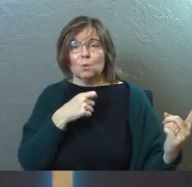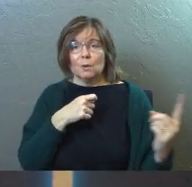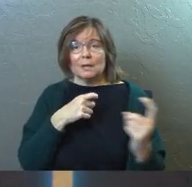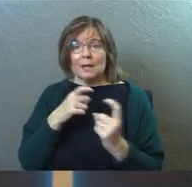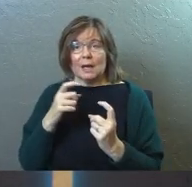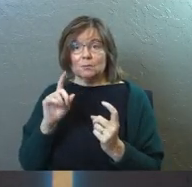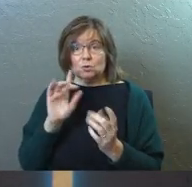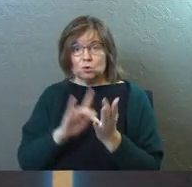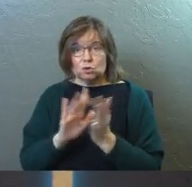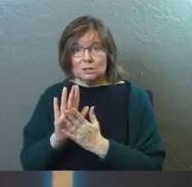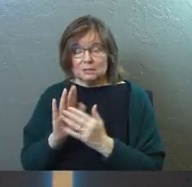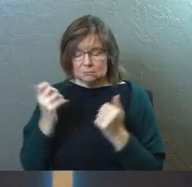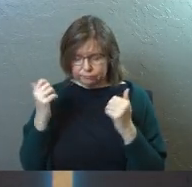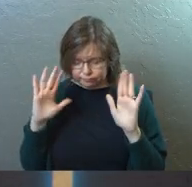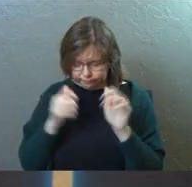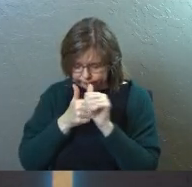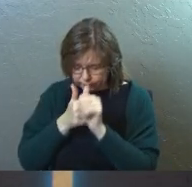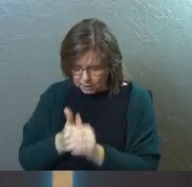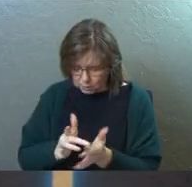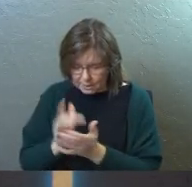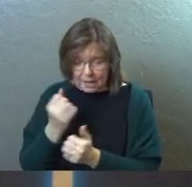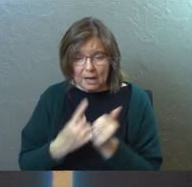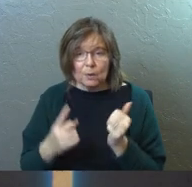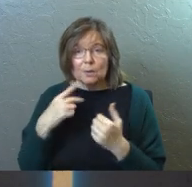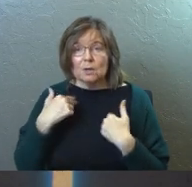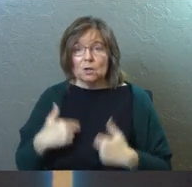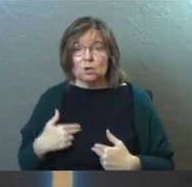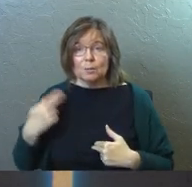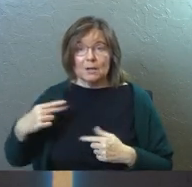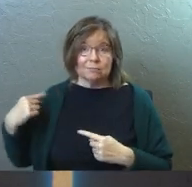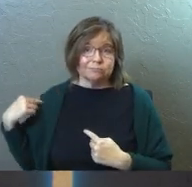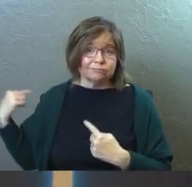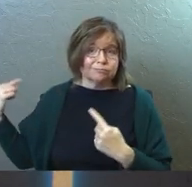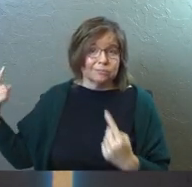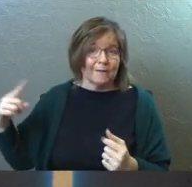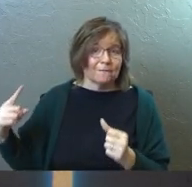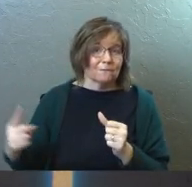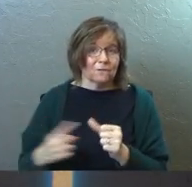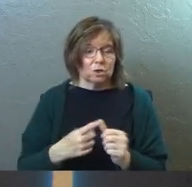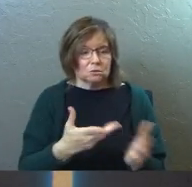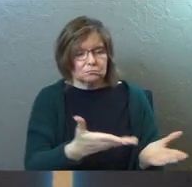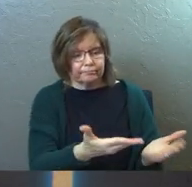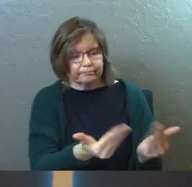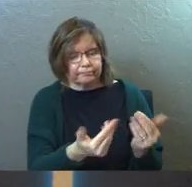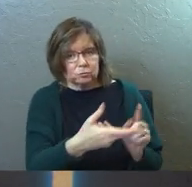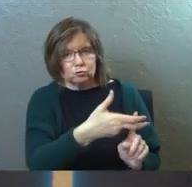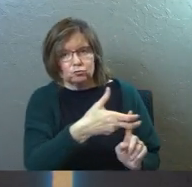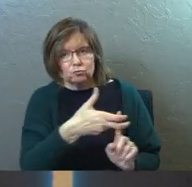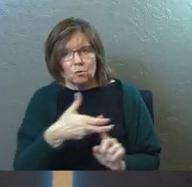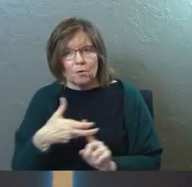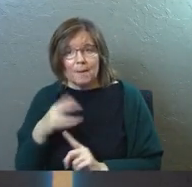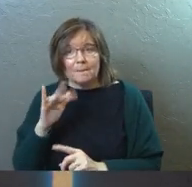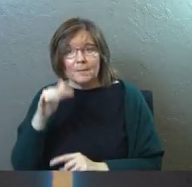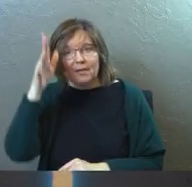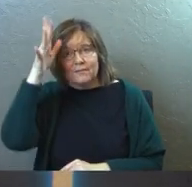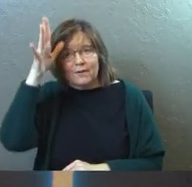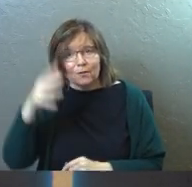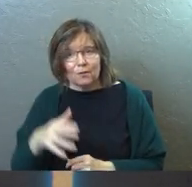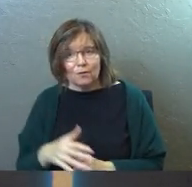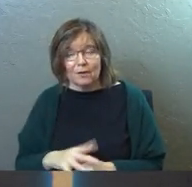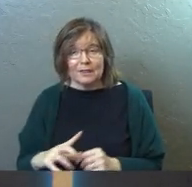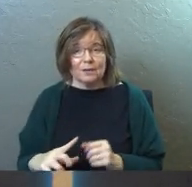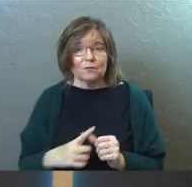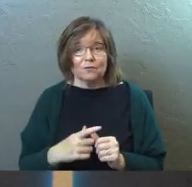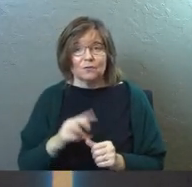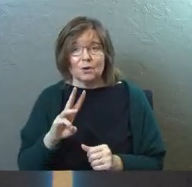to Jesus and gave their life to Jesus, anybody in human history was first drawn there by the Father. Amen.